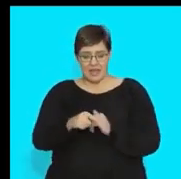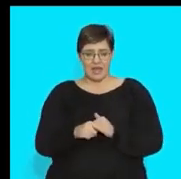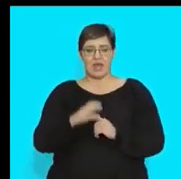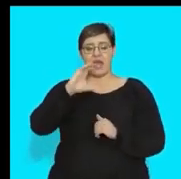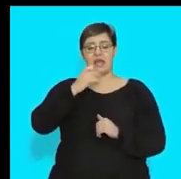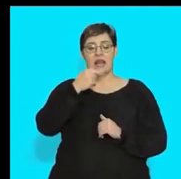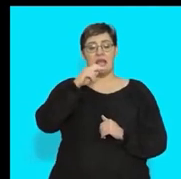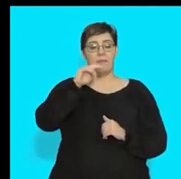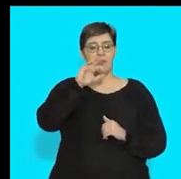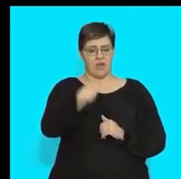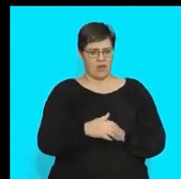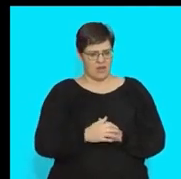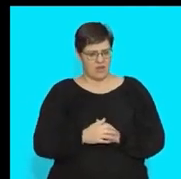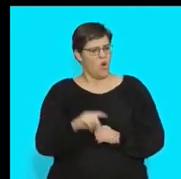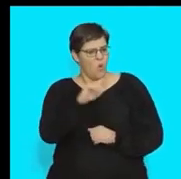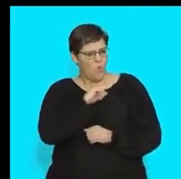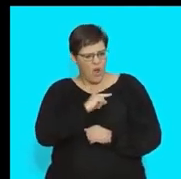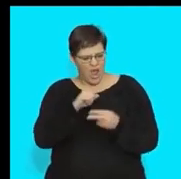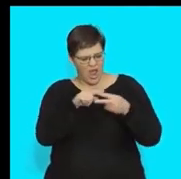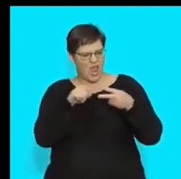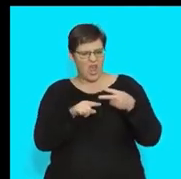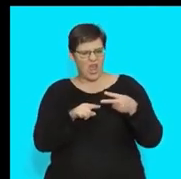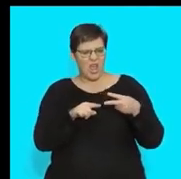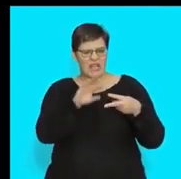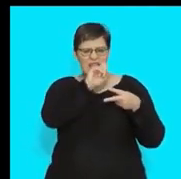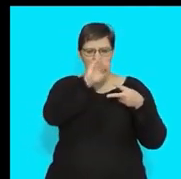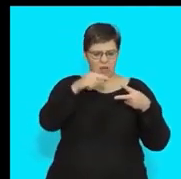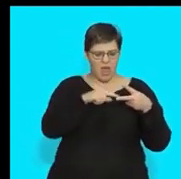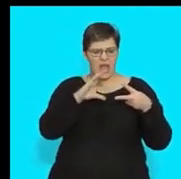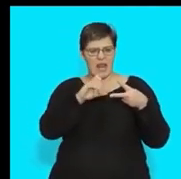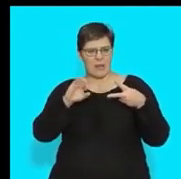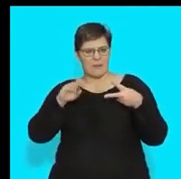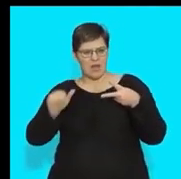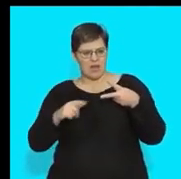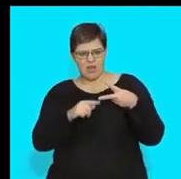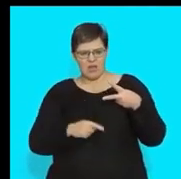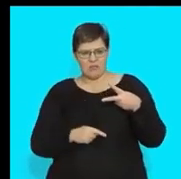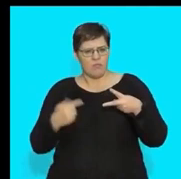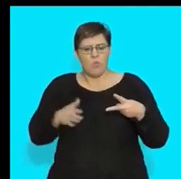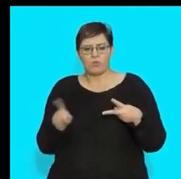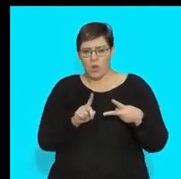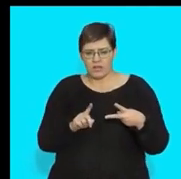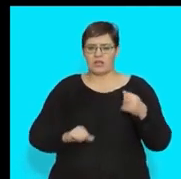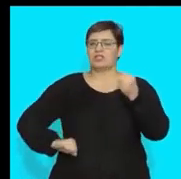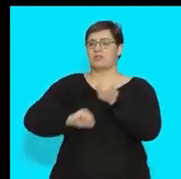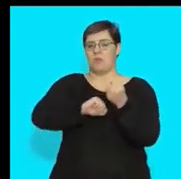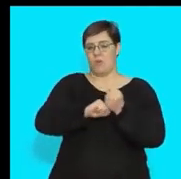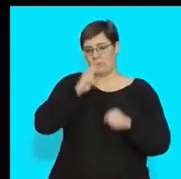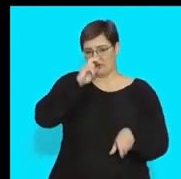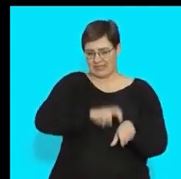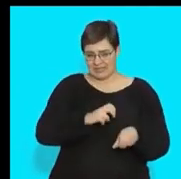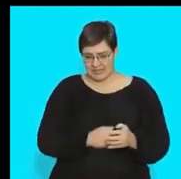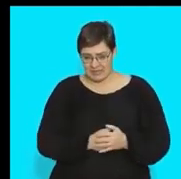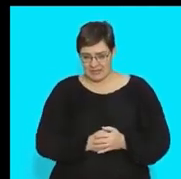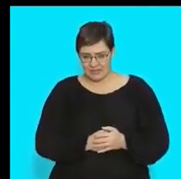here? Parenchyma. Why do I have sclerenchyma and parenchyma? What do I want?